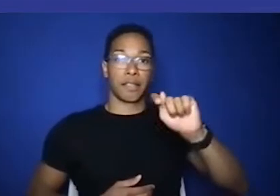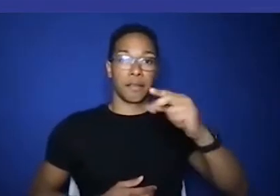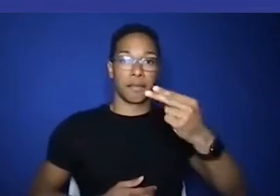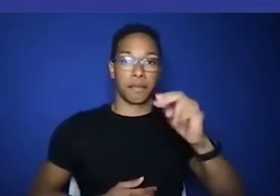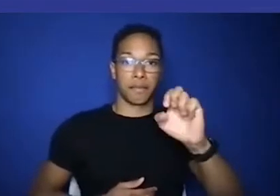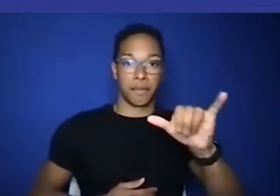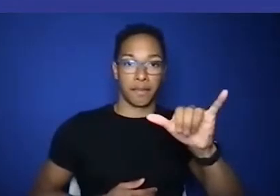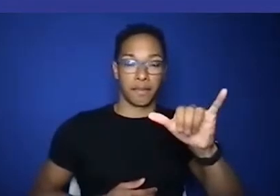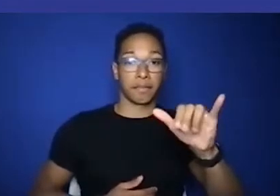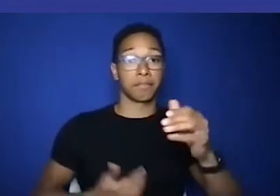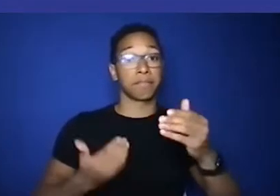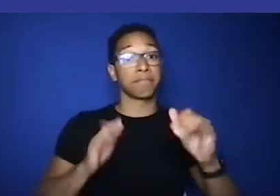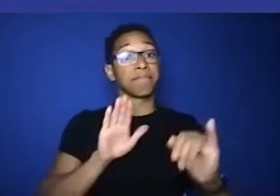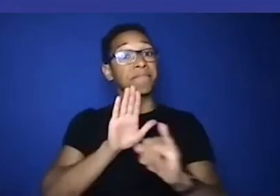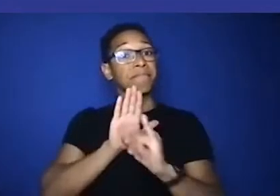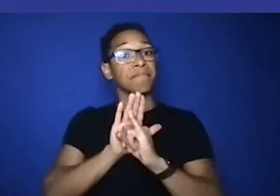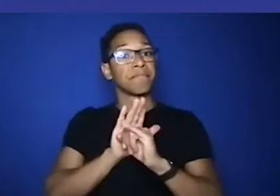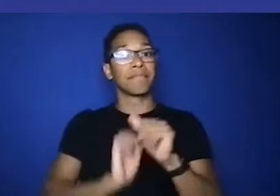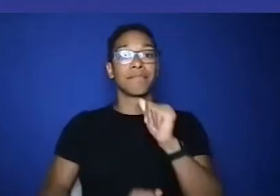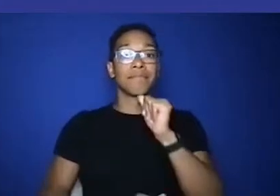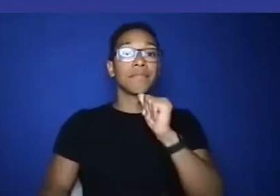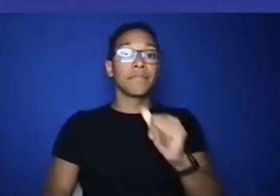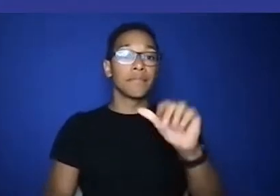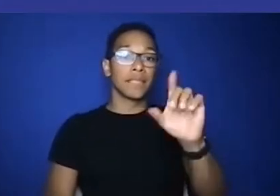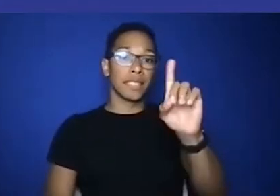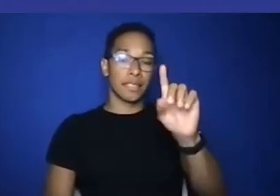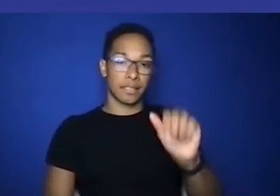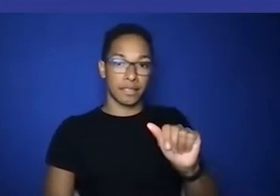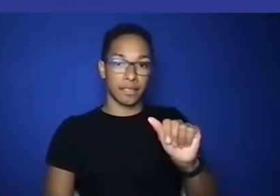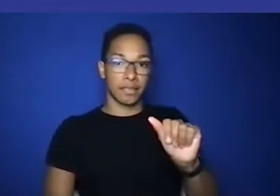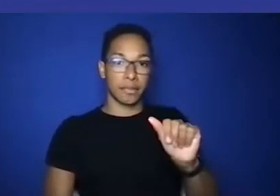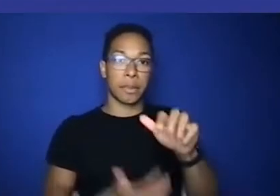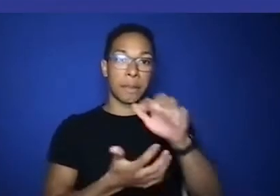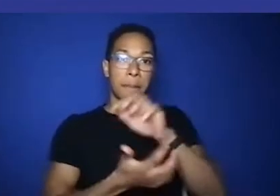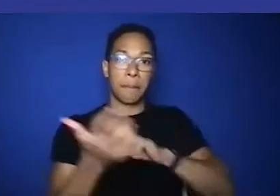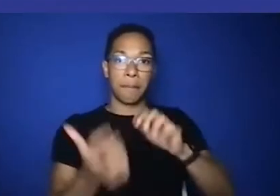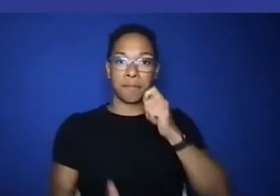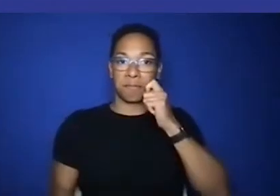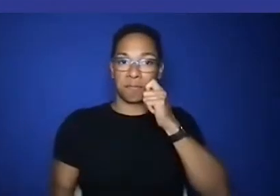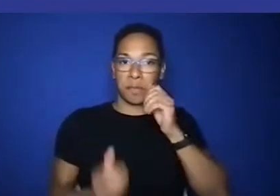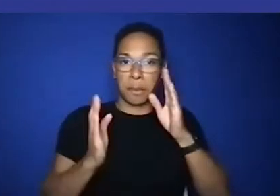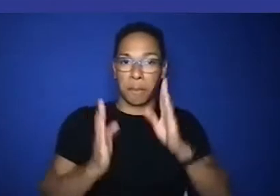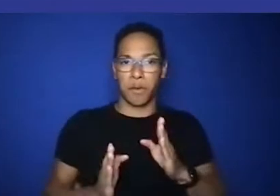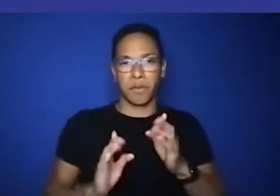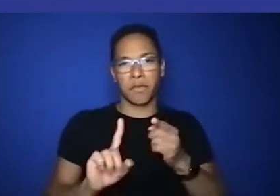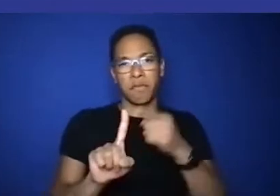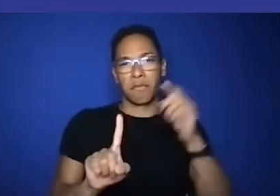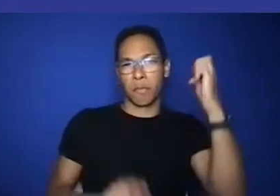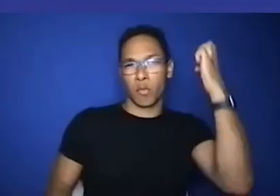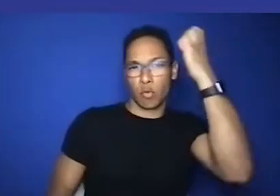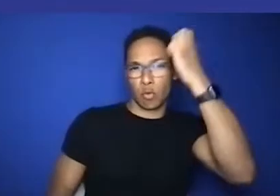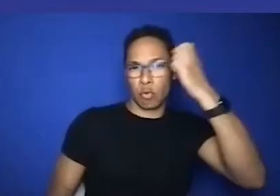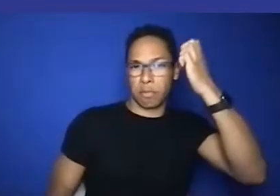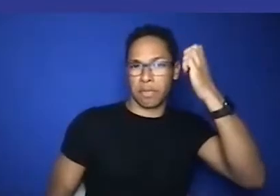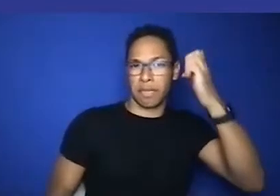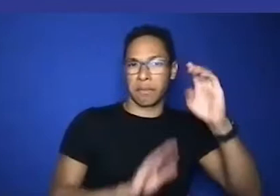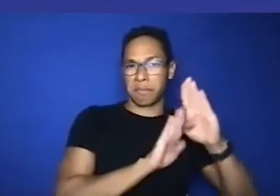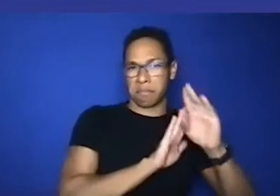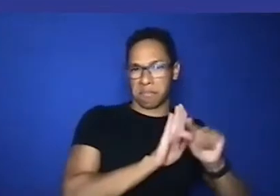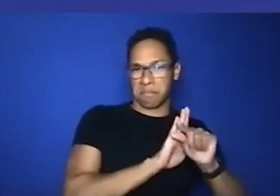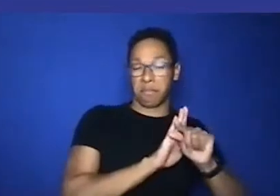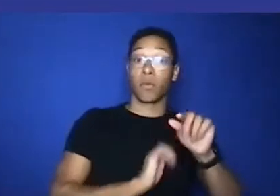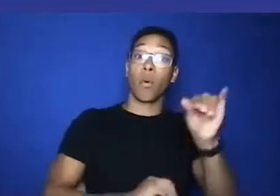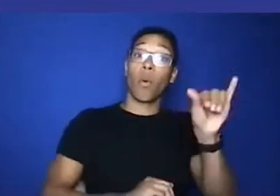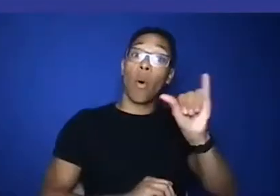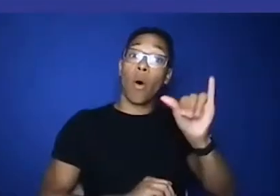I identify as a non-disabled mixed race person of European ancestry, and I'm also a descendant of the